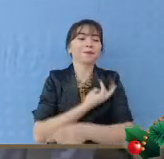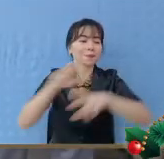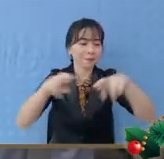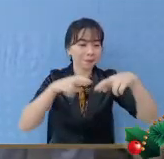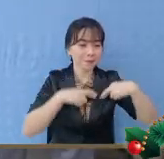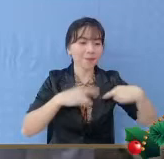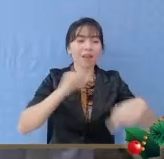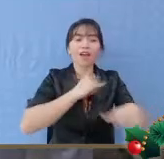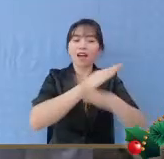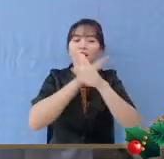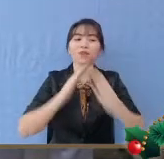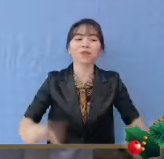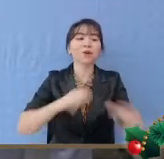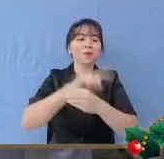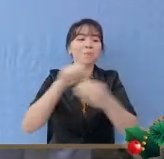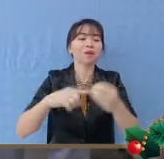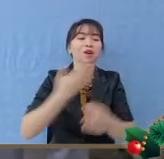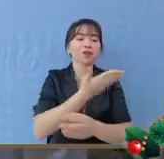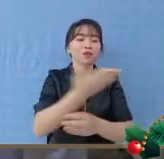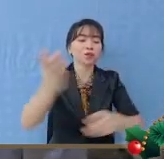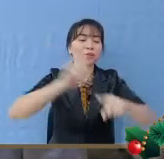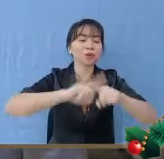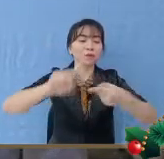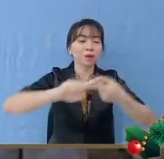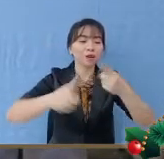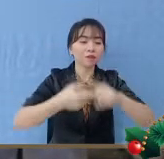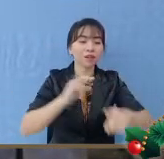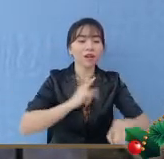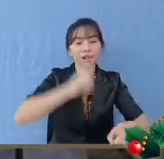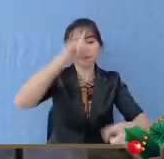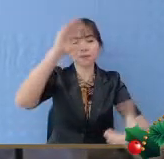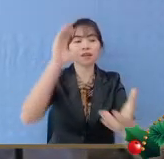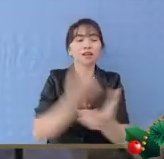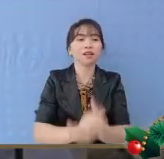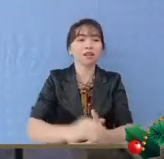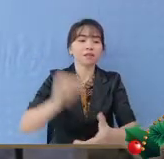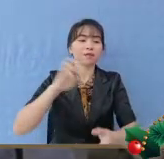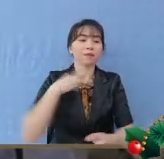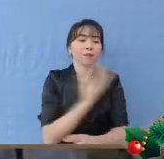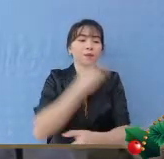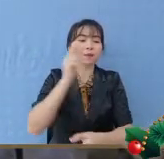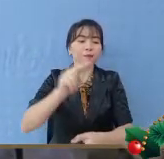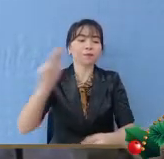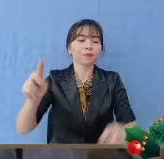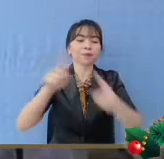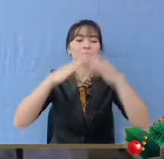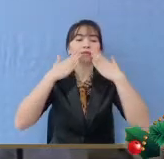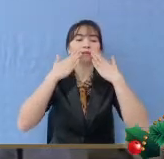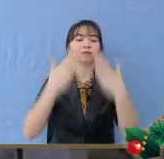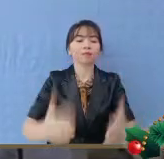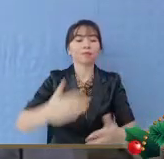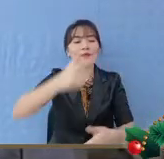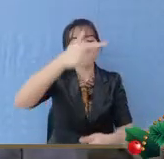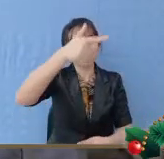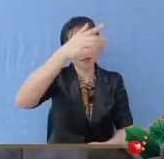we receive. I don't know about you, but friend, I believe we need to